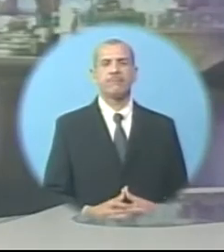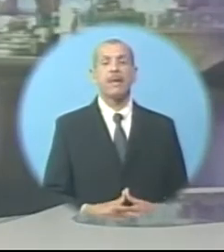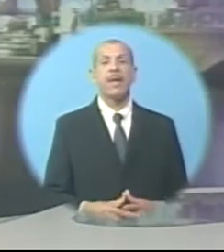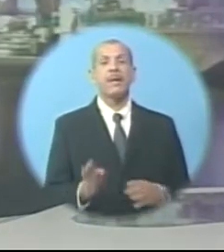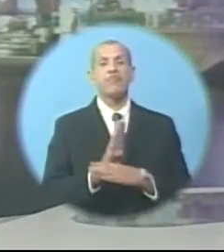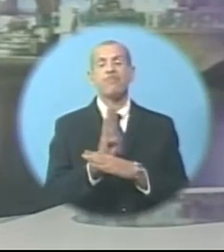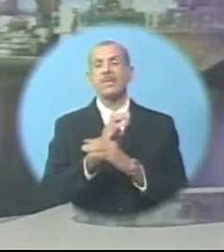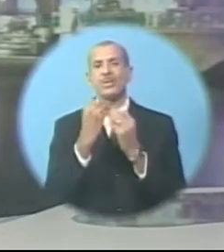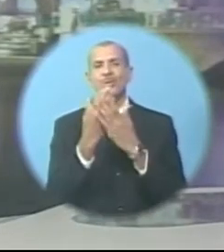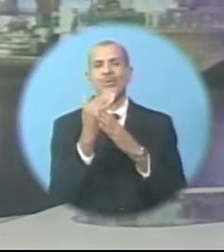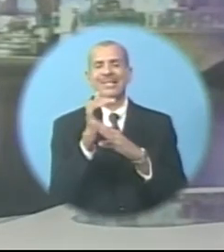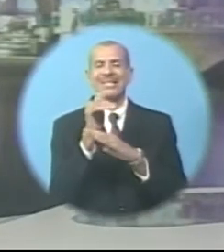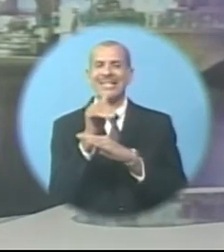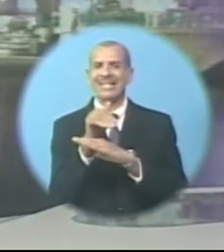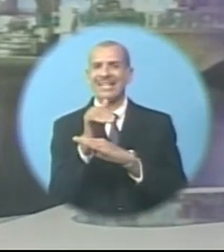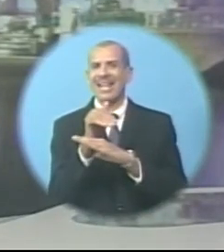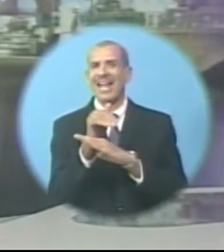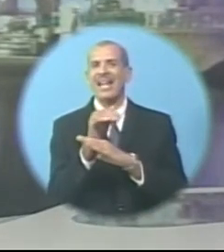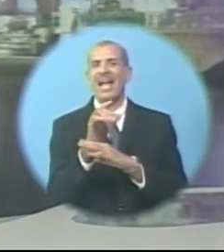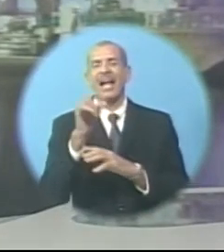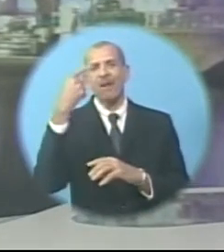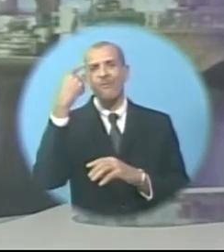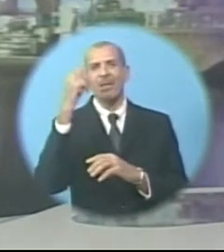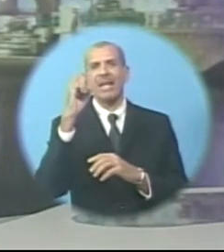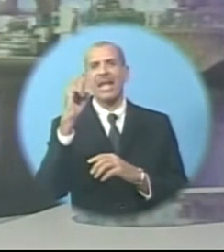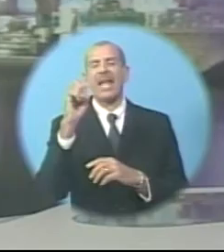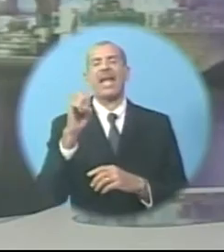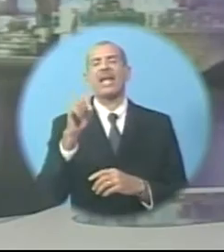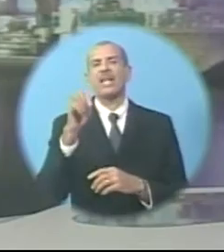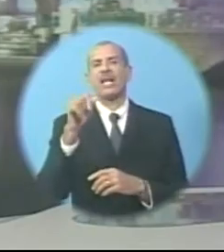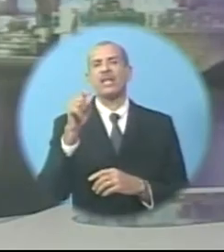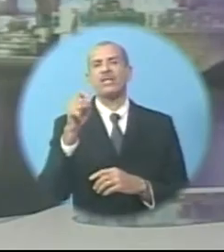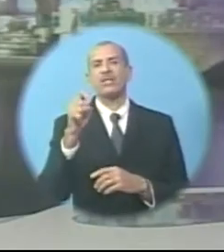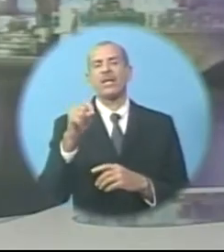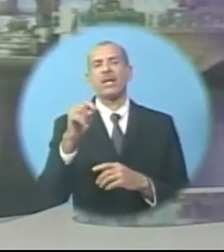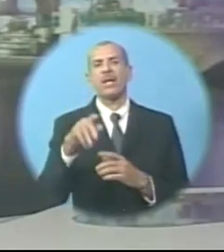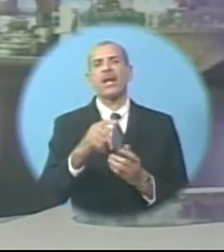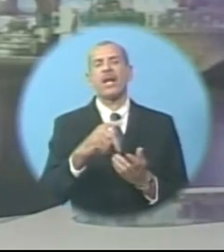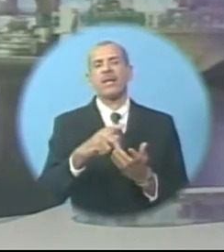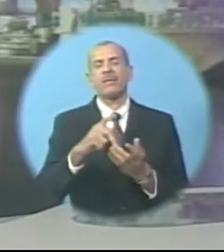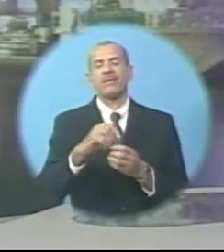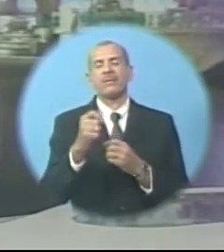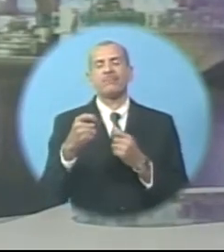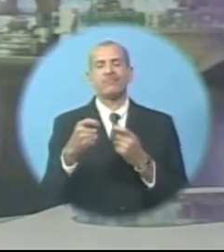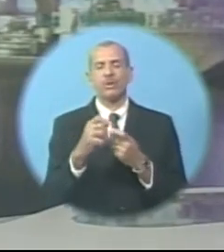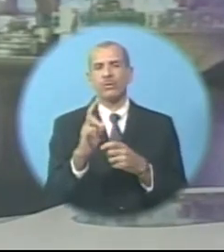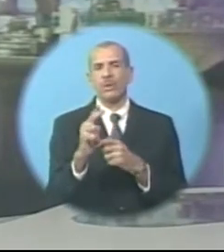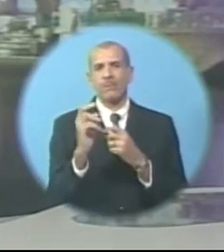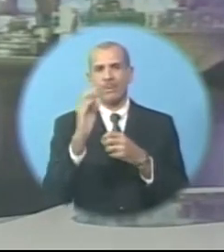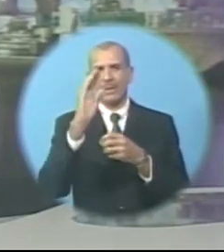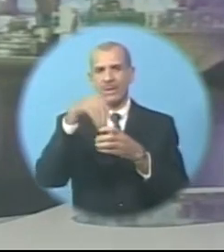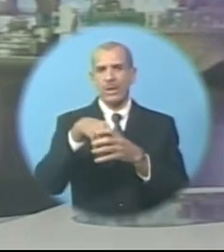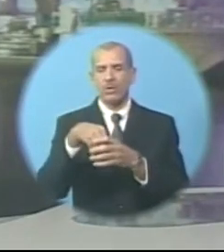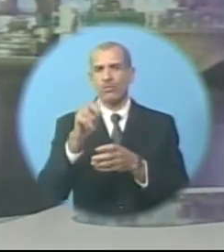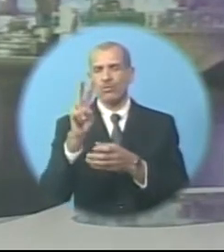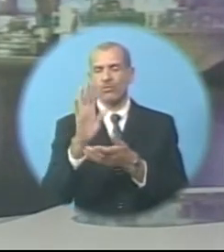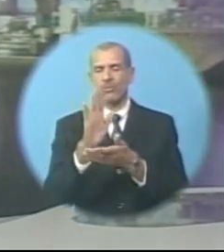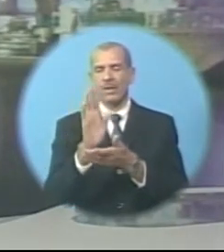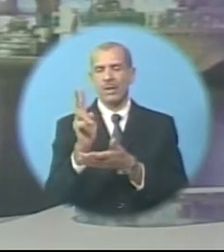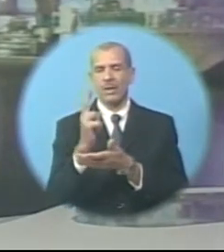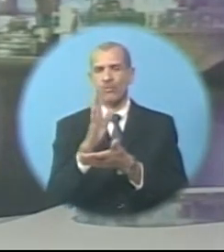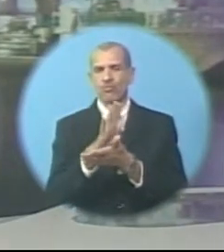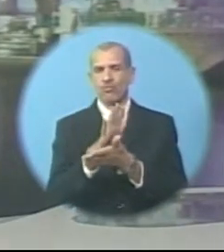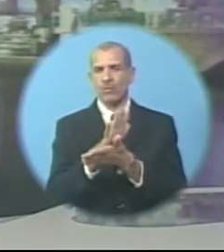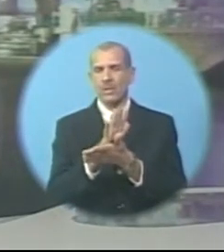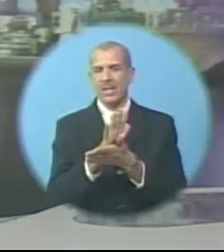In business tonight, government's renewable energy project implemented in 2 secondary schools and the University of the West Indies is resulting